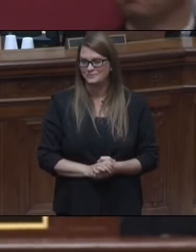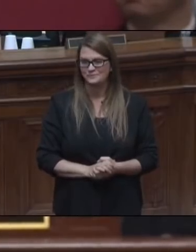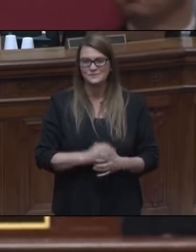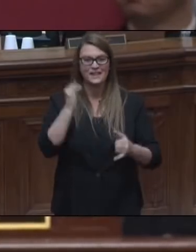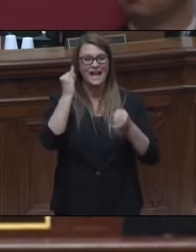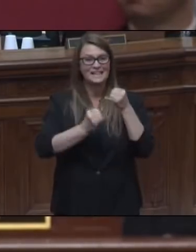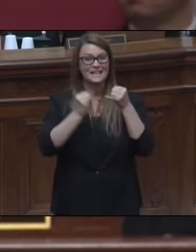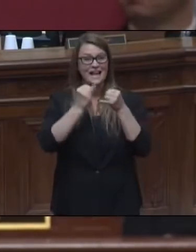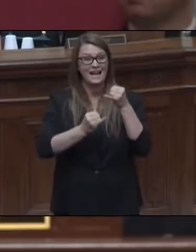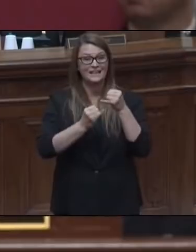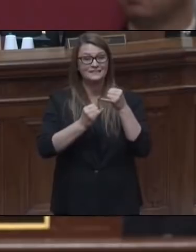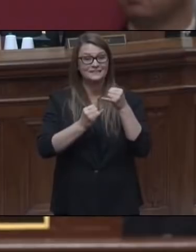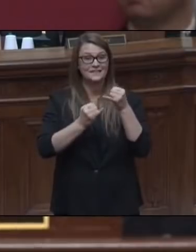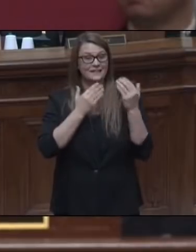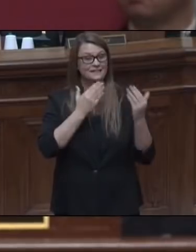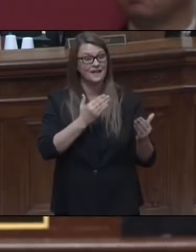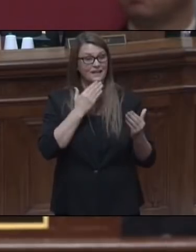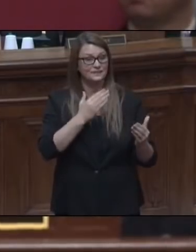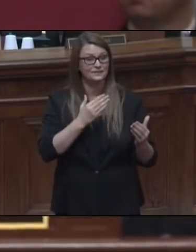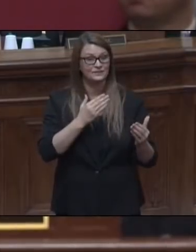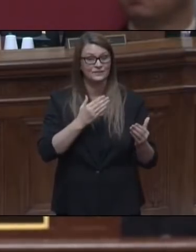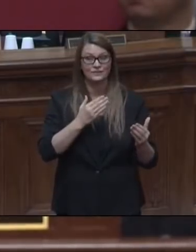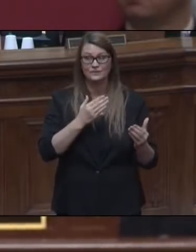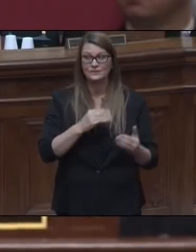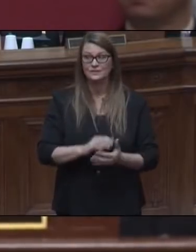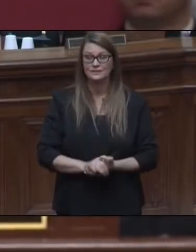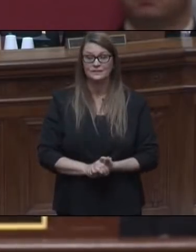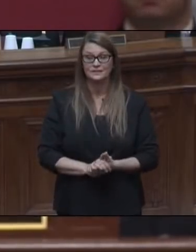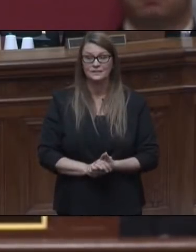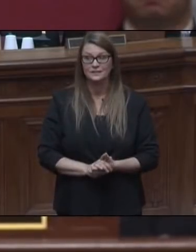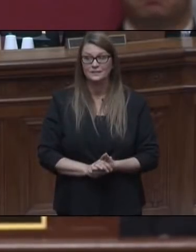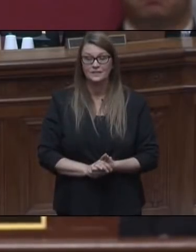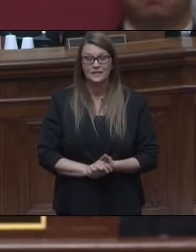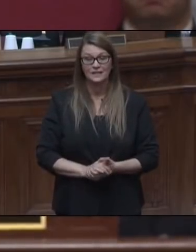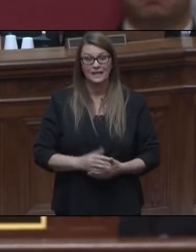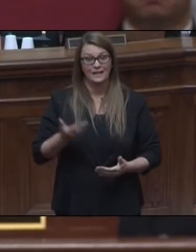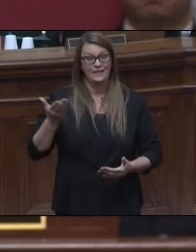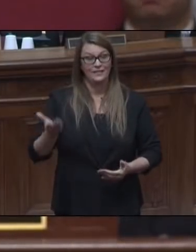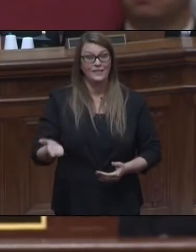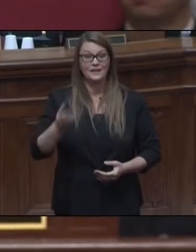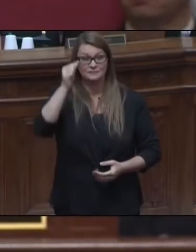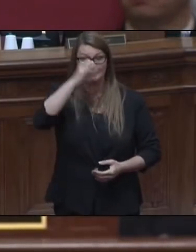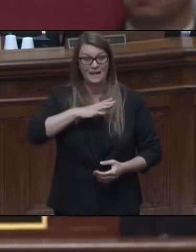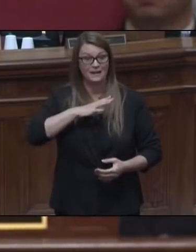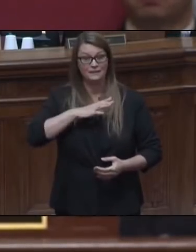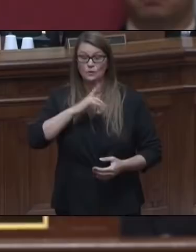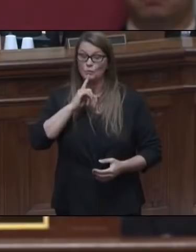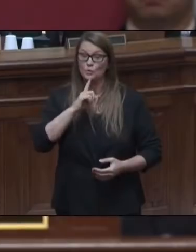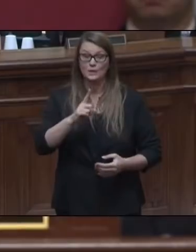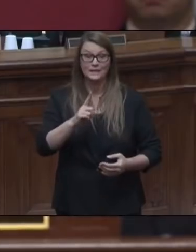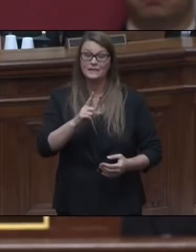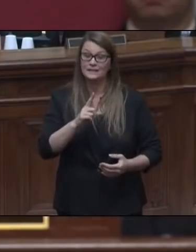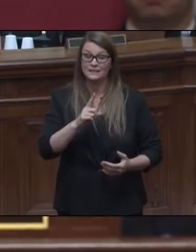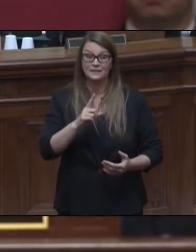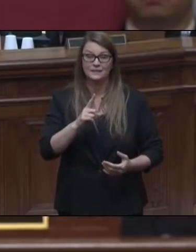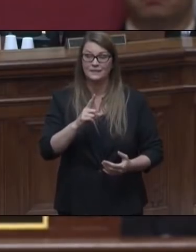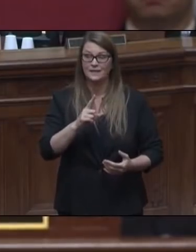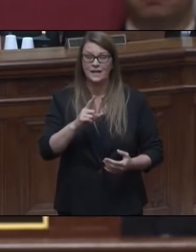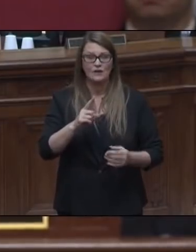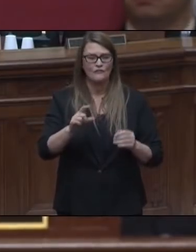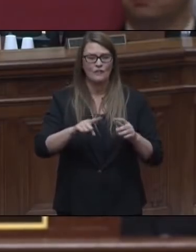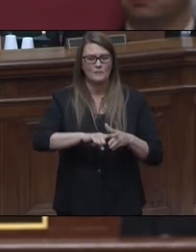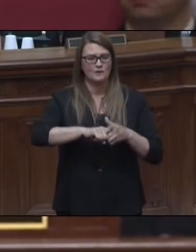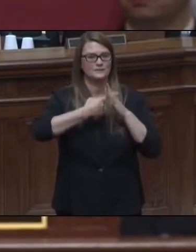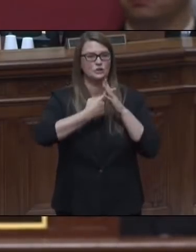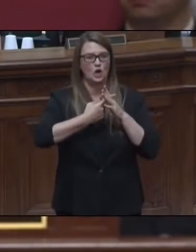Last but not least, and this gentleman right here surely deserves a ton of credit. From almost day one,